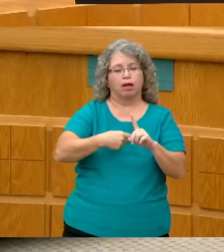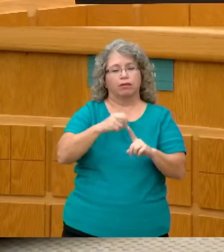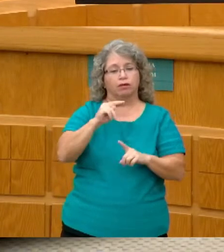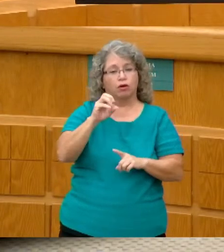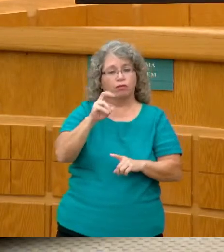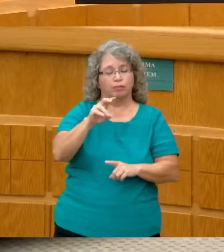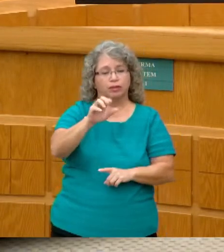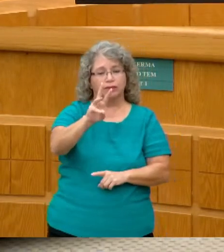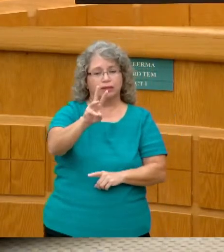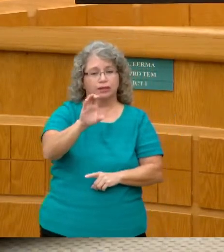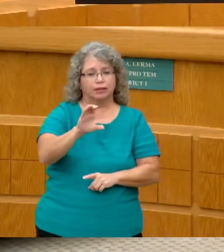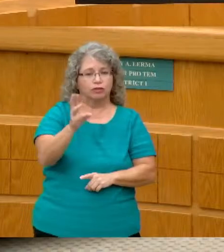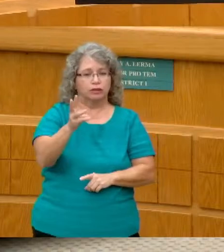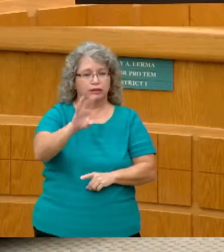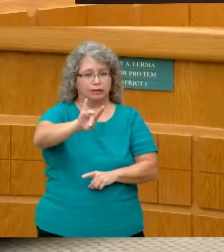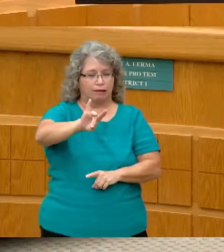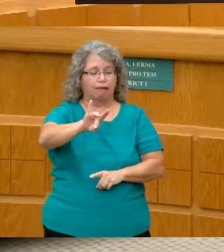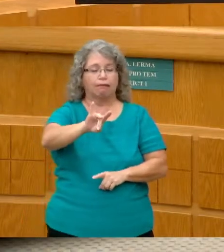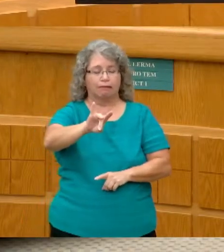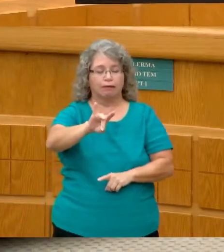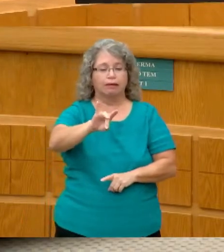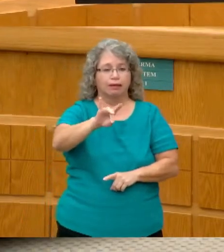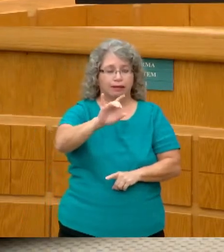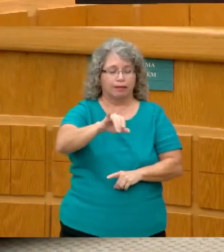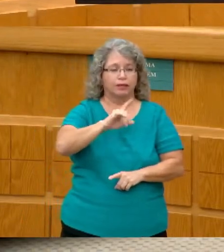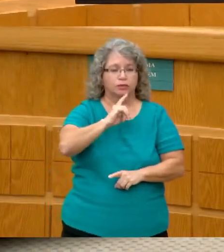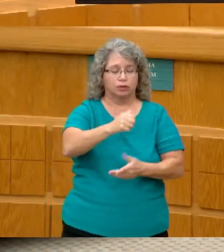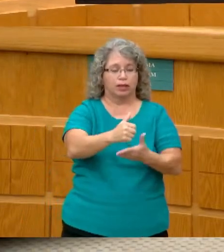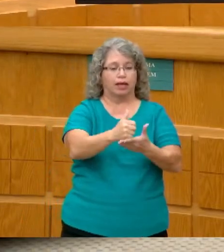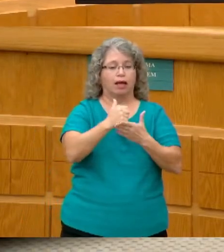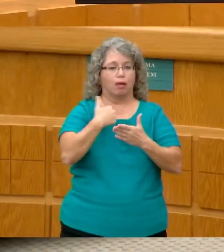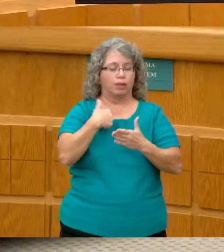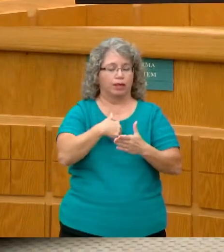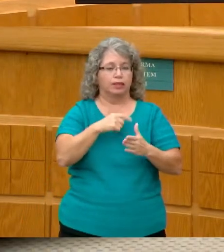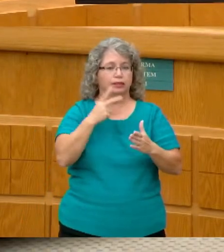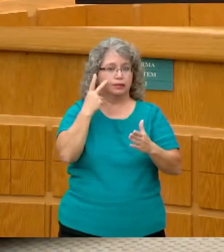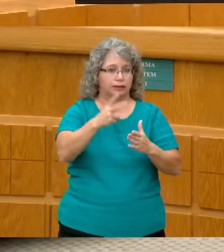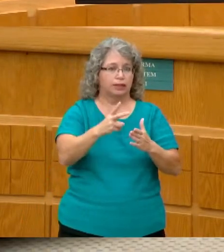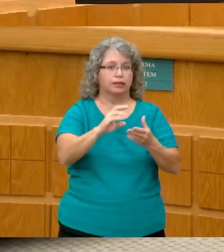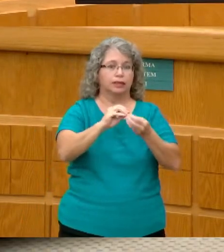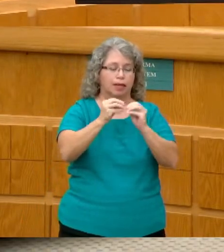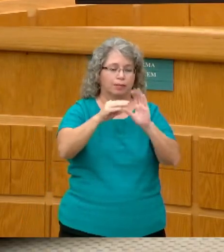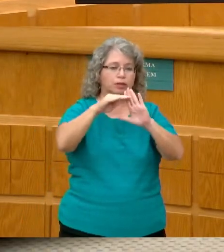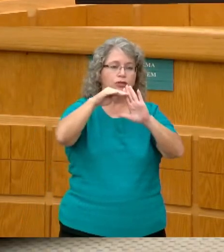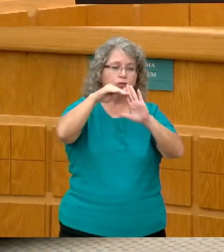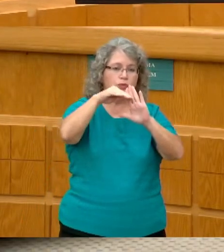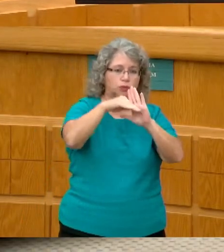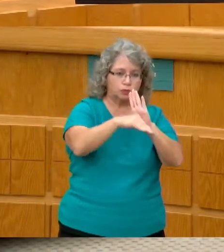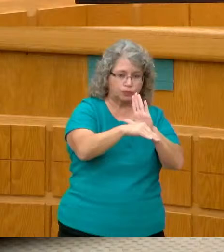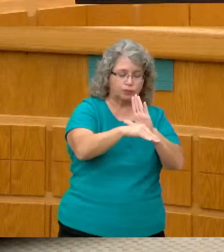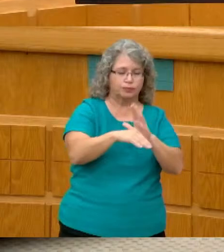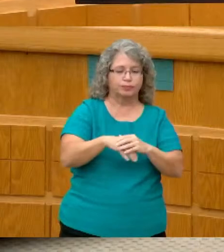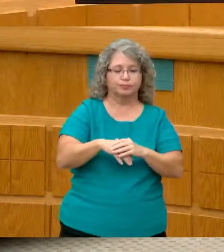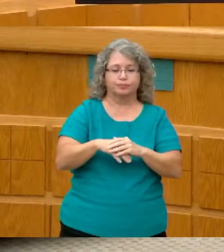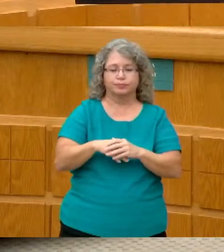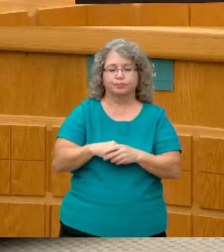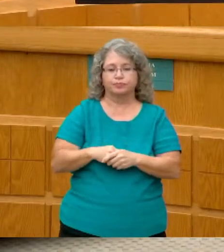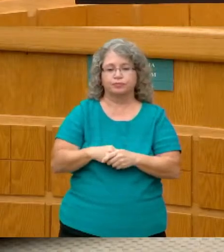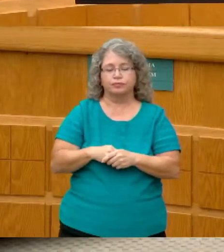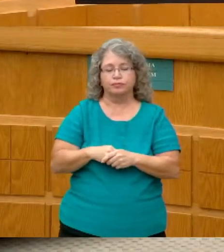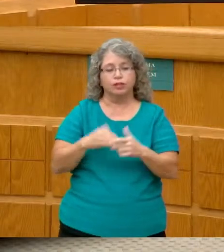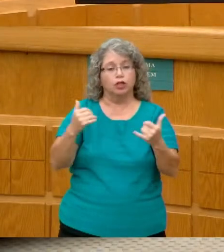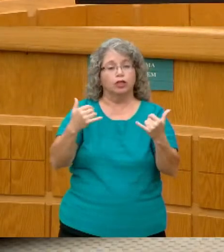which again is also helping us see that trajectory downward. Next slide, please. We currently